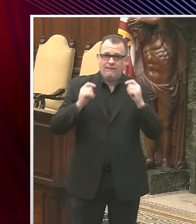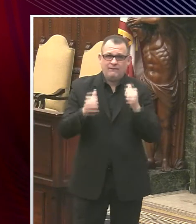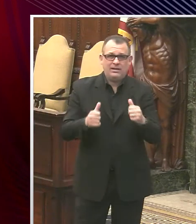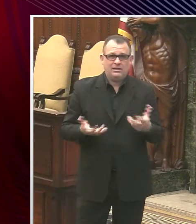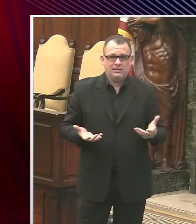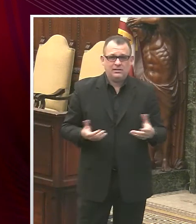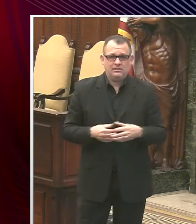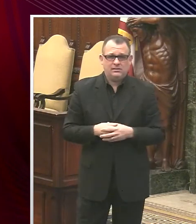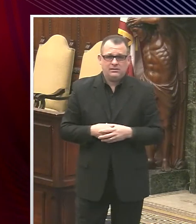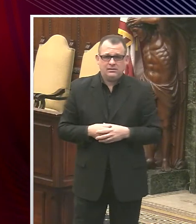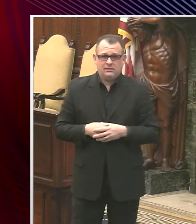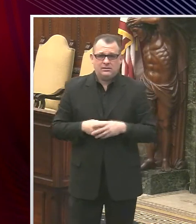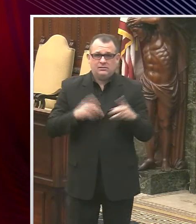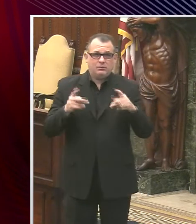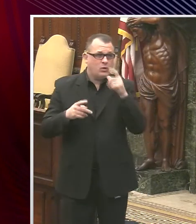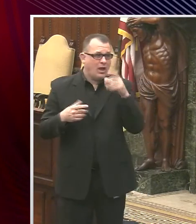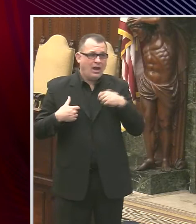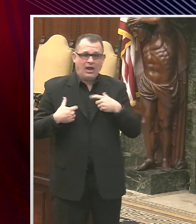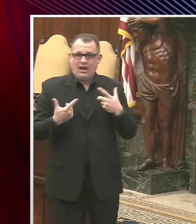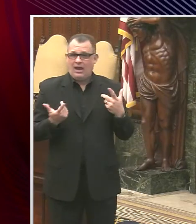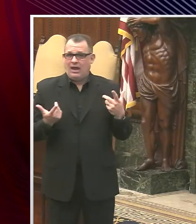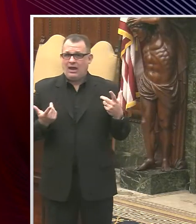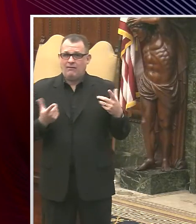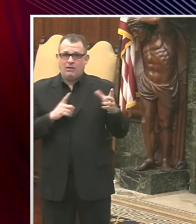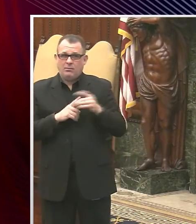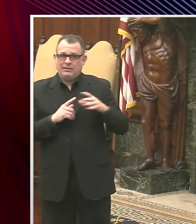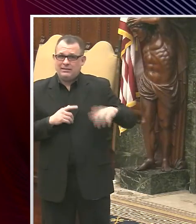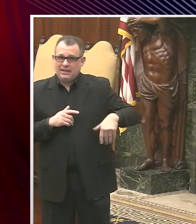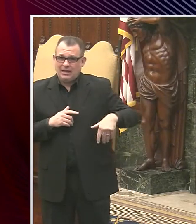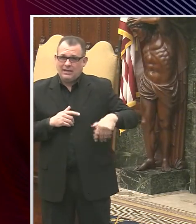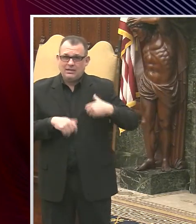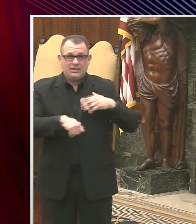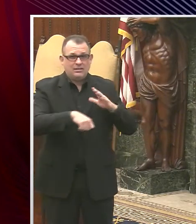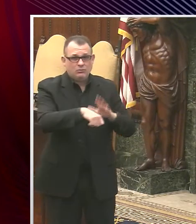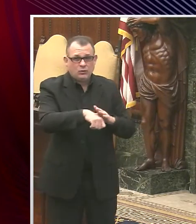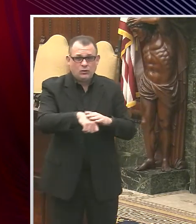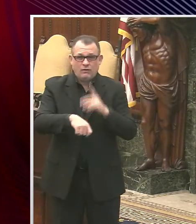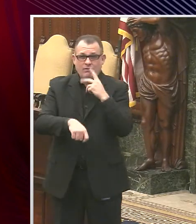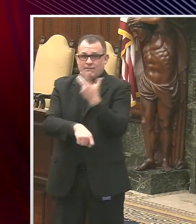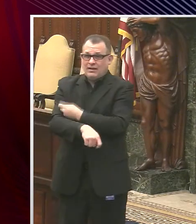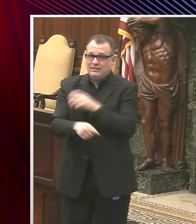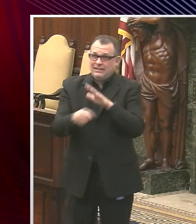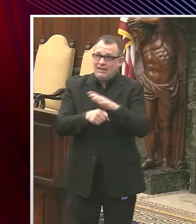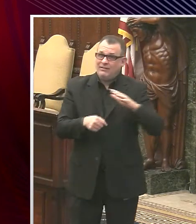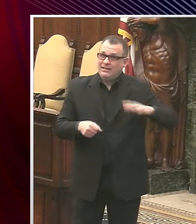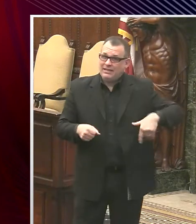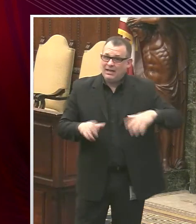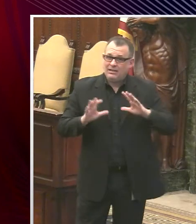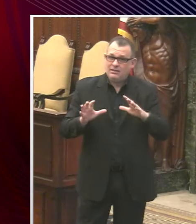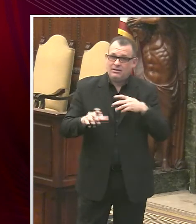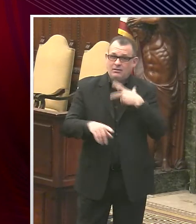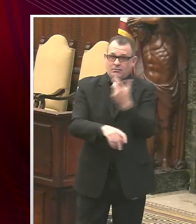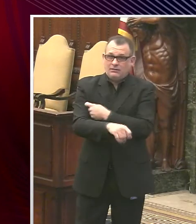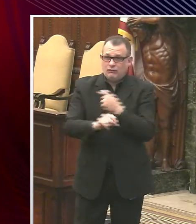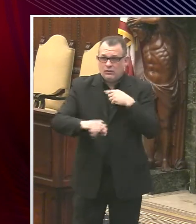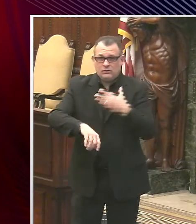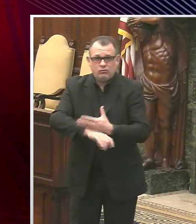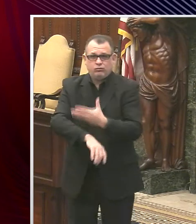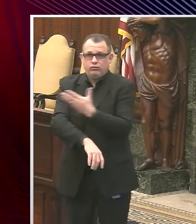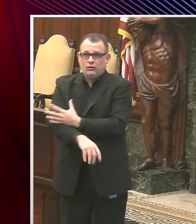unvaccinated. So that's why I want to really issue that warning. We haven't vaccinated enough people now to have an impact on the community-wide